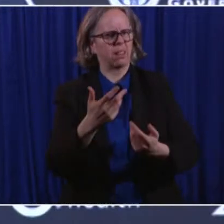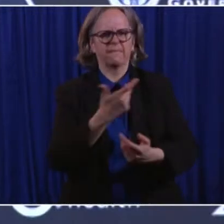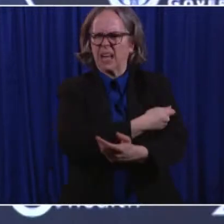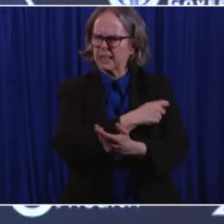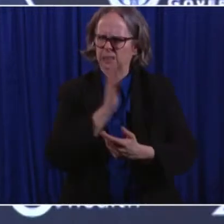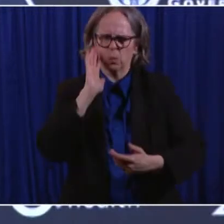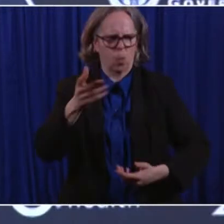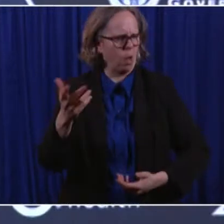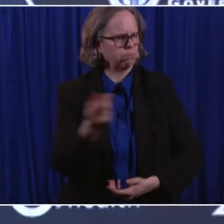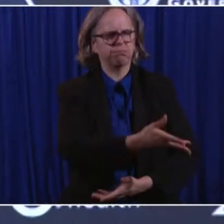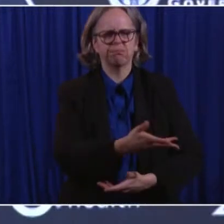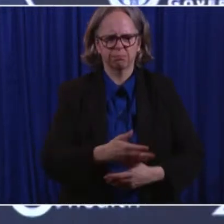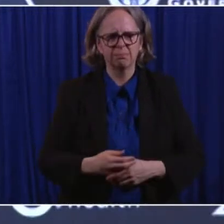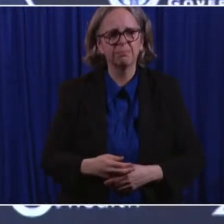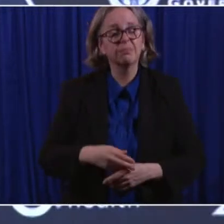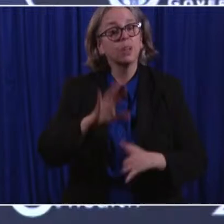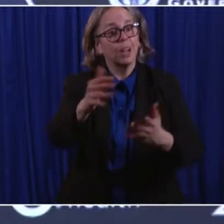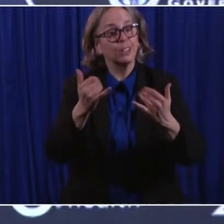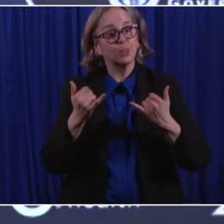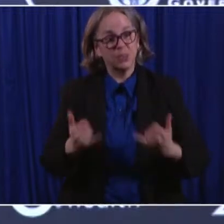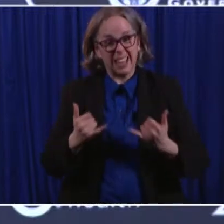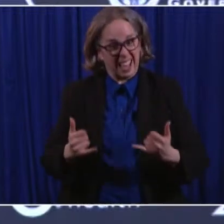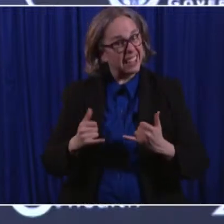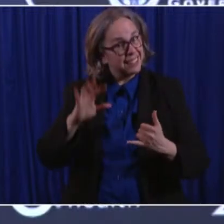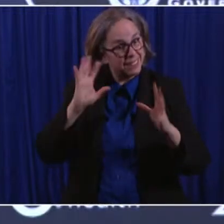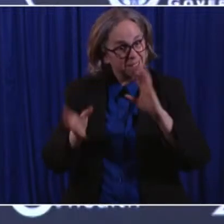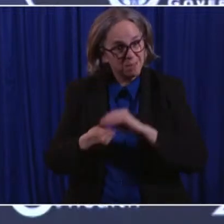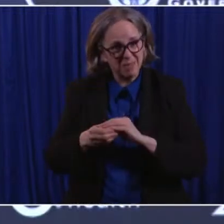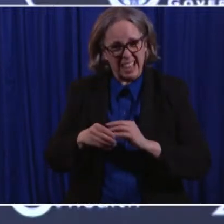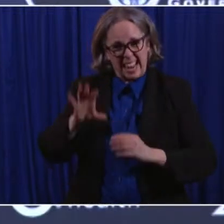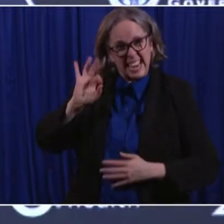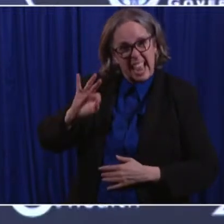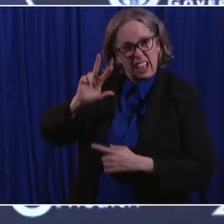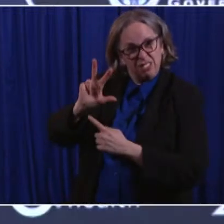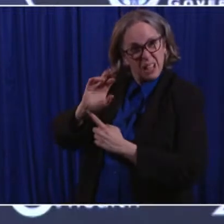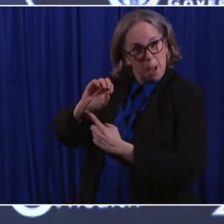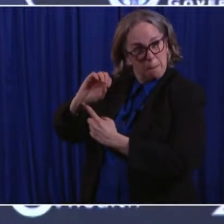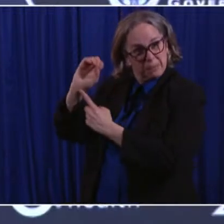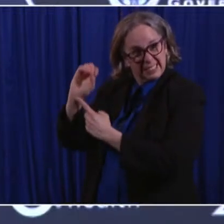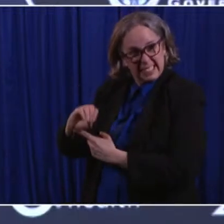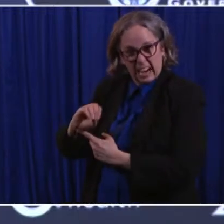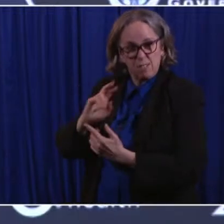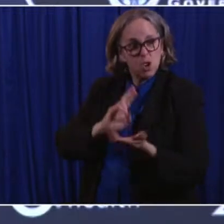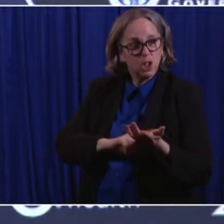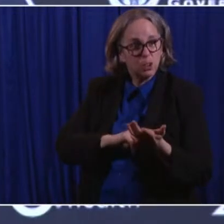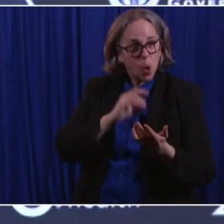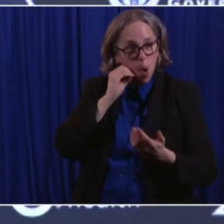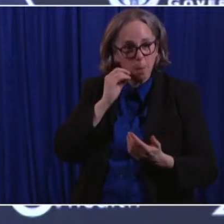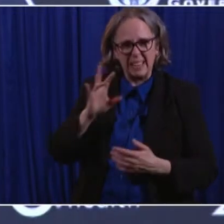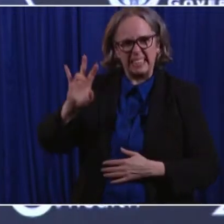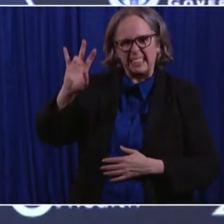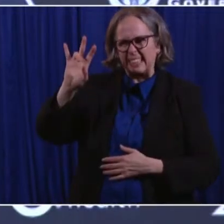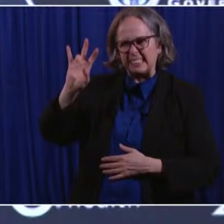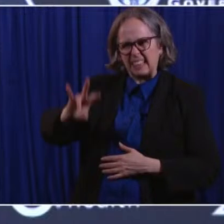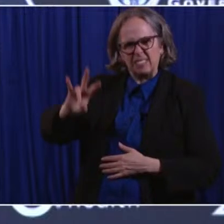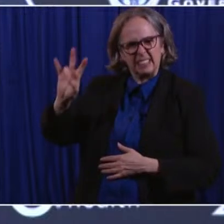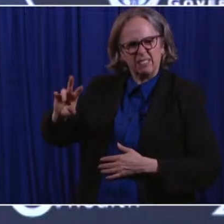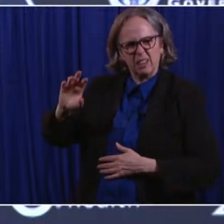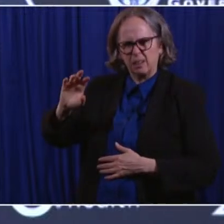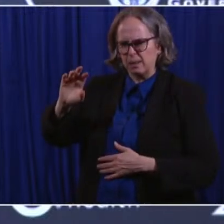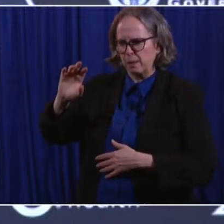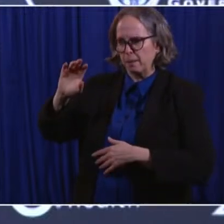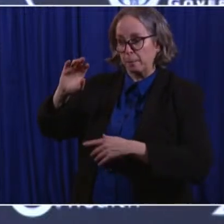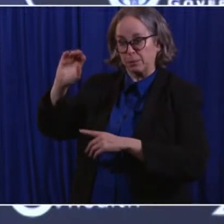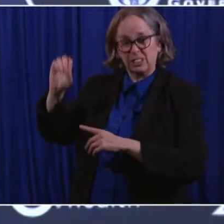Today, 93% of Ohio's nursing homes and 77% of assisted living facilities have signed up with us to get